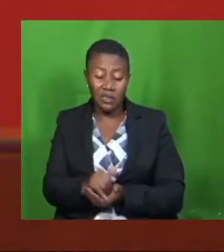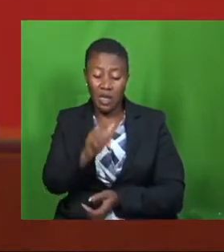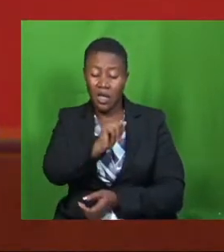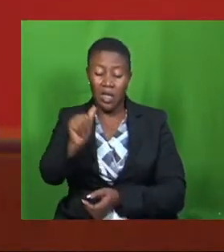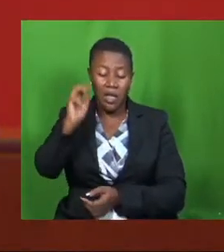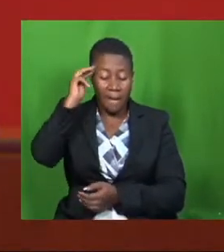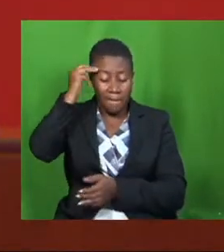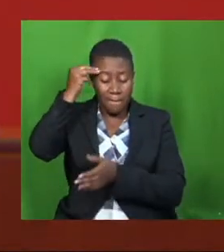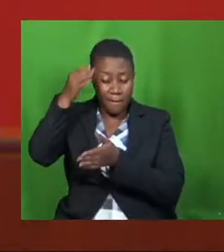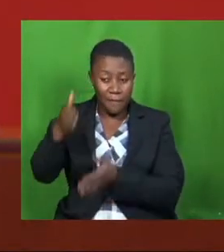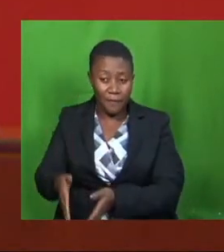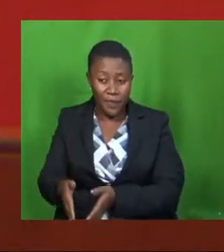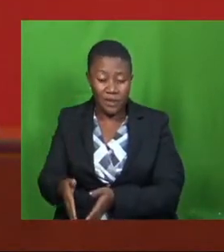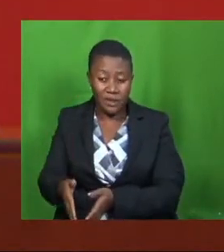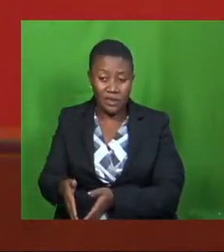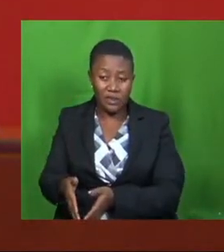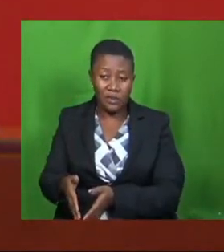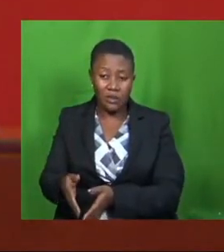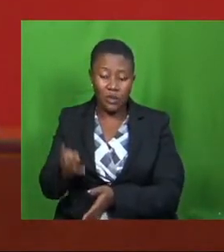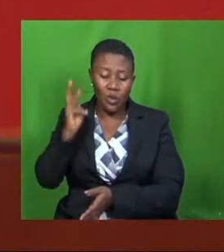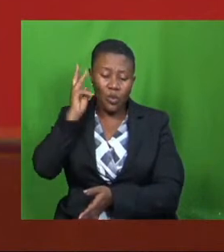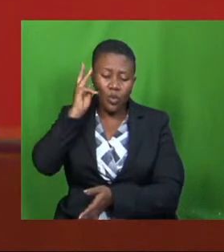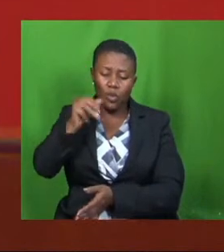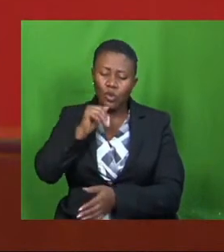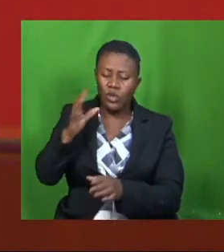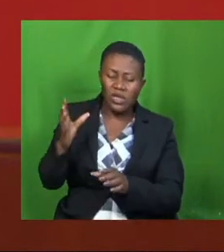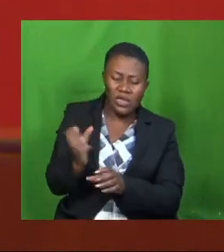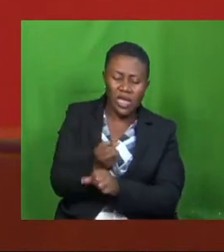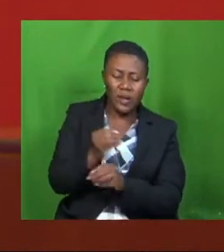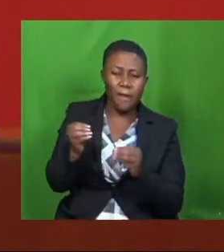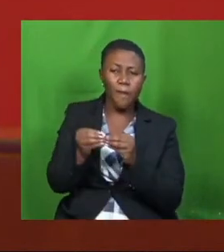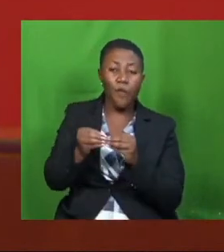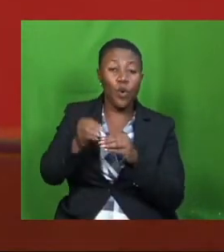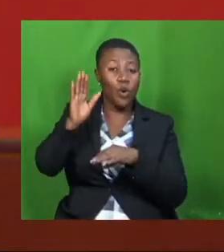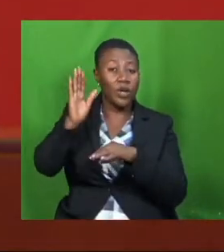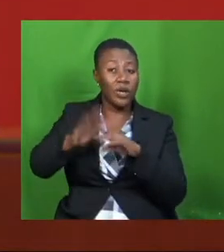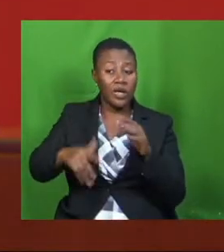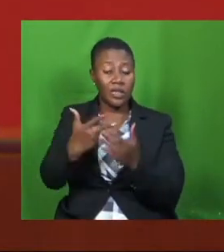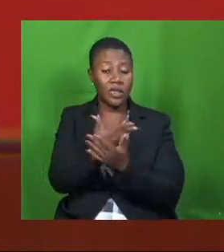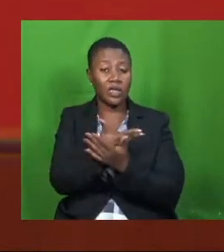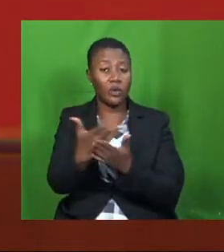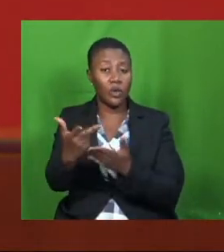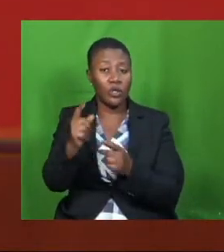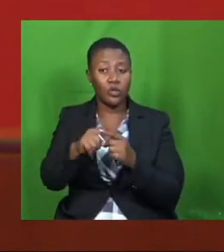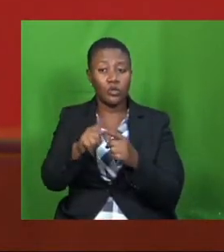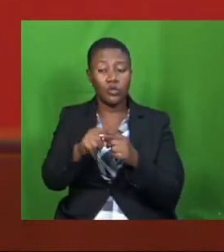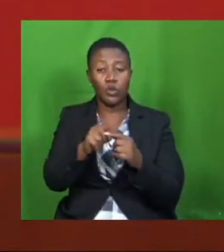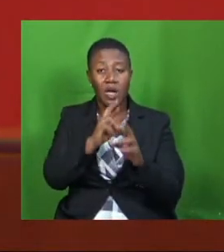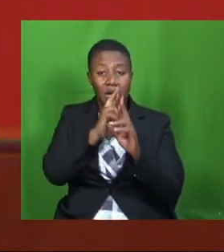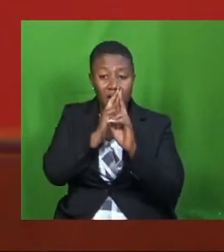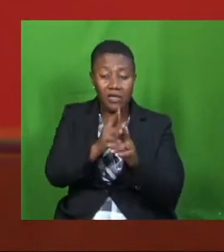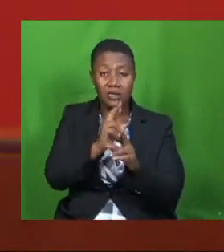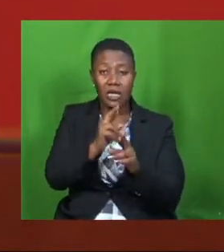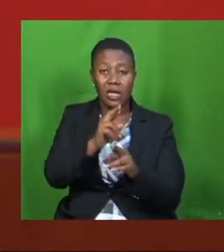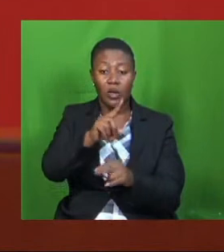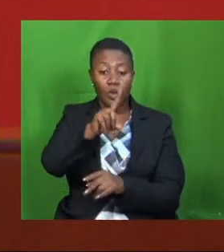Mr. Speaker, so respectfully, I think we can make progress. I hear what my colleagues have